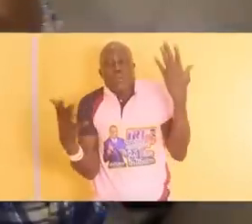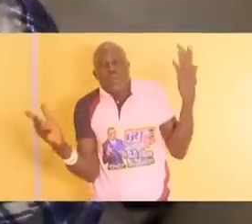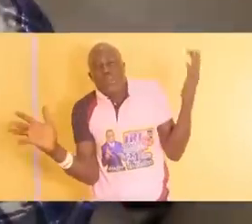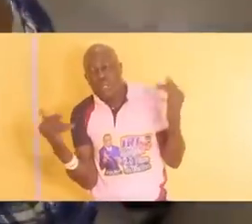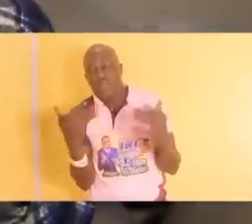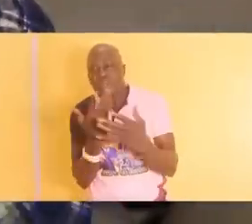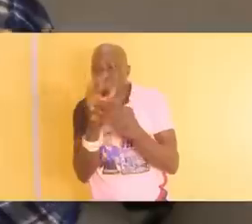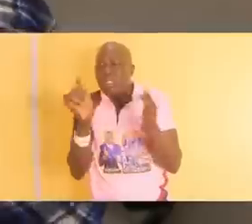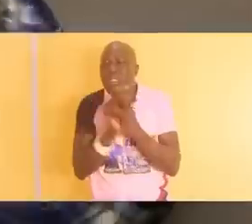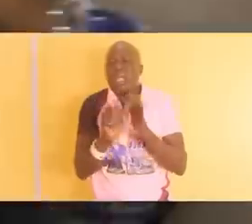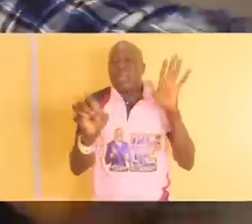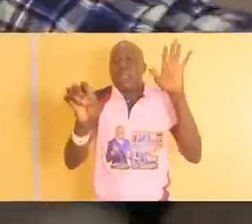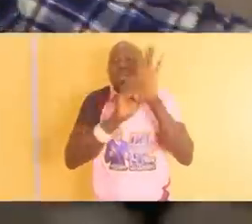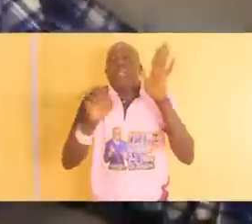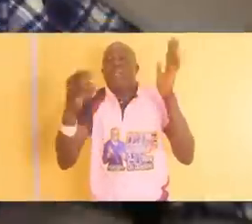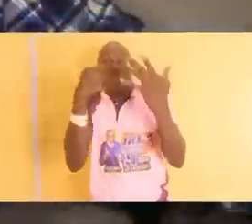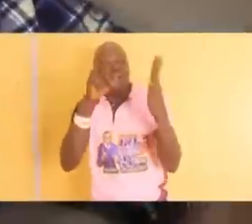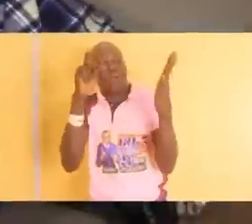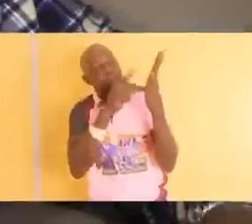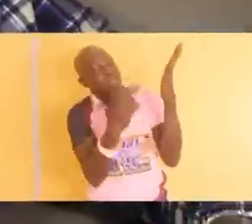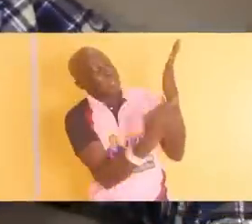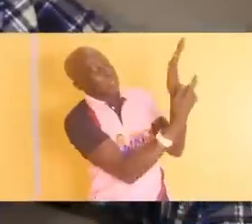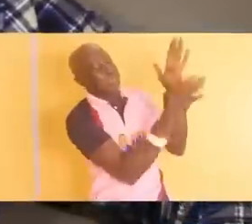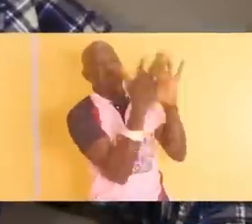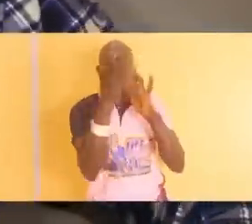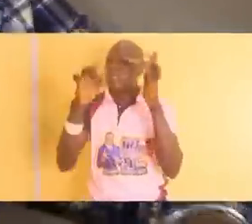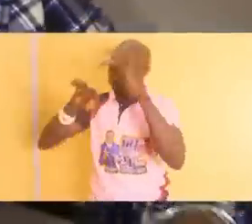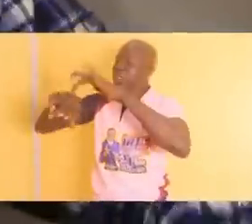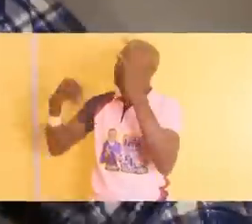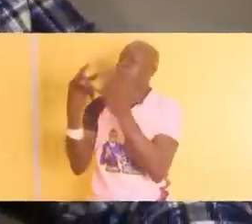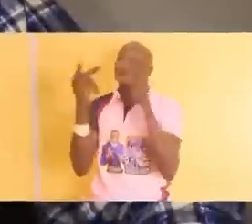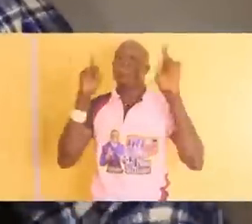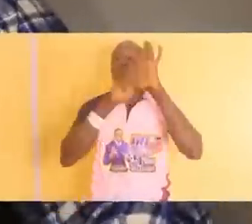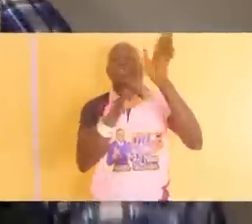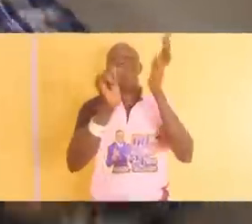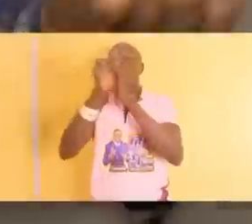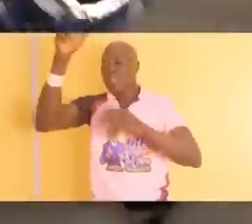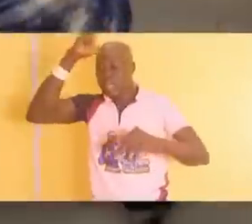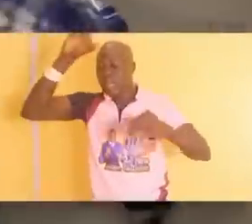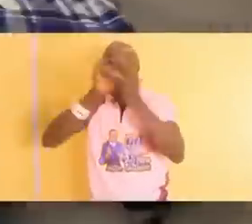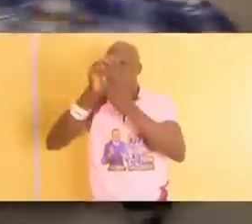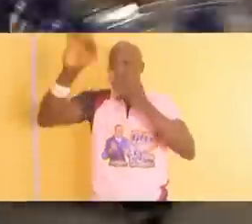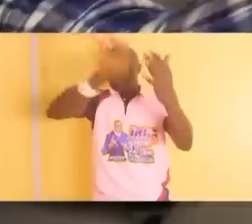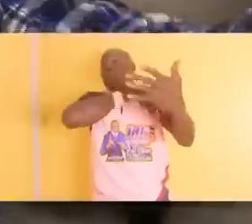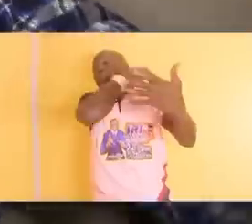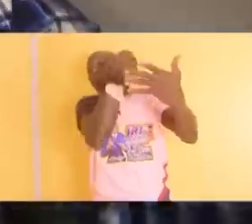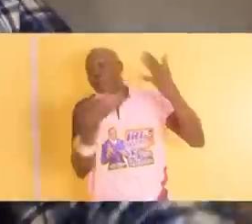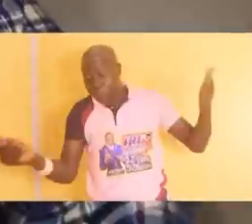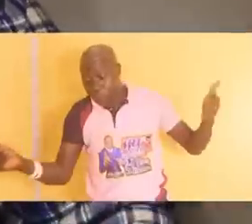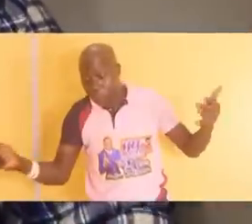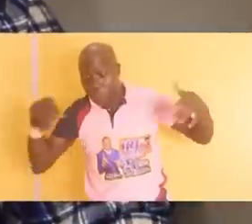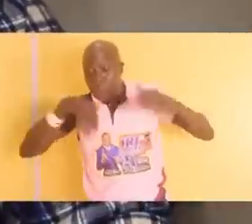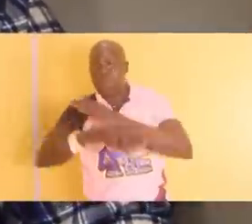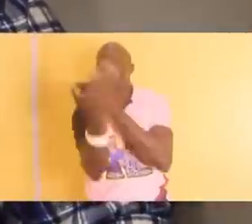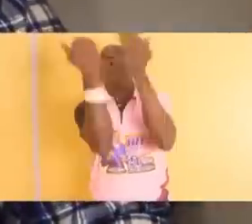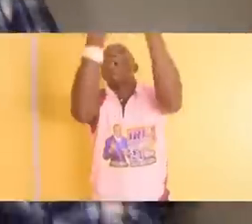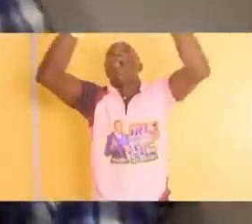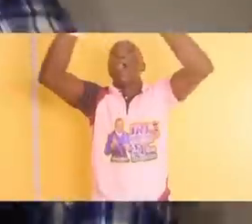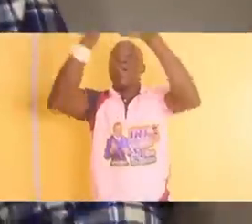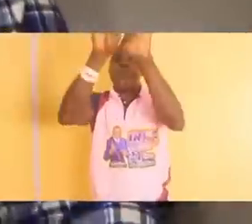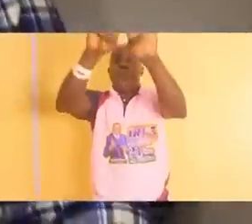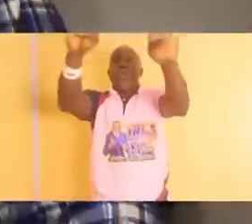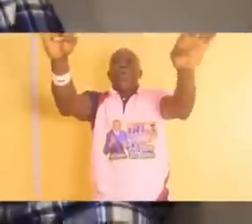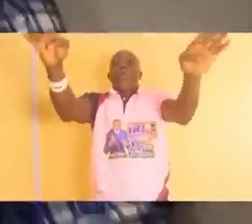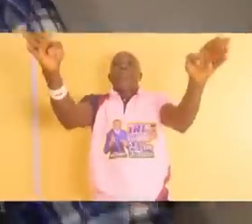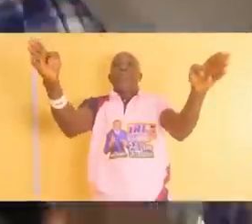was gushing out, that the sign of stone was there. He turned to Satan. He fell fast